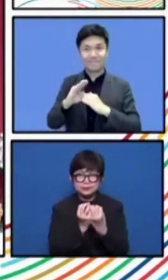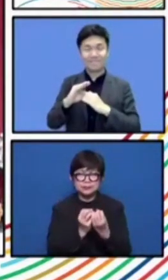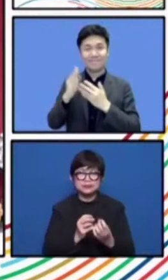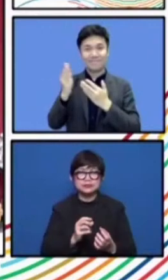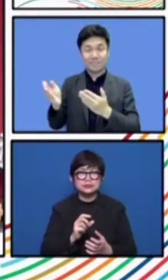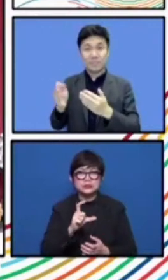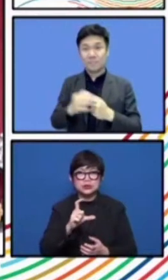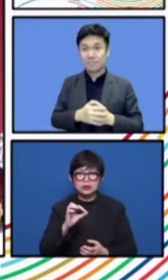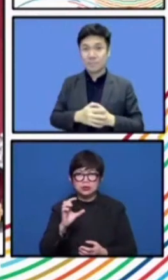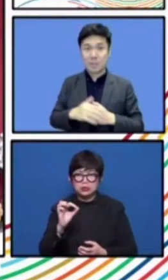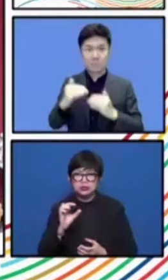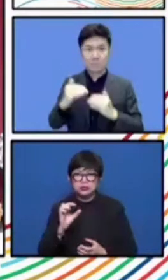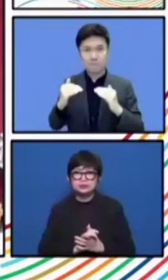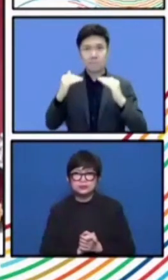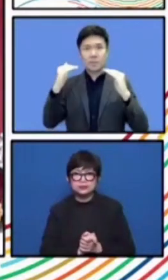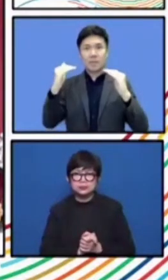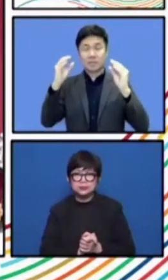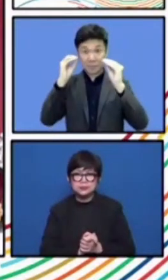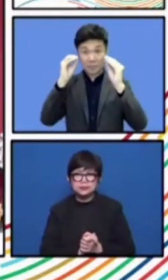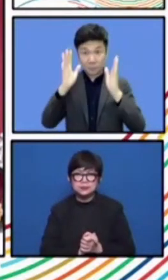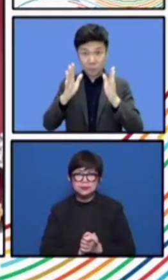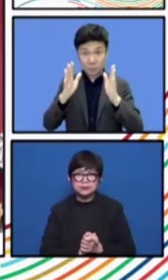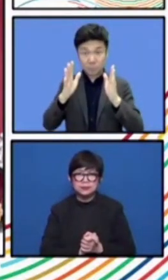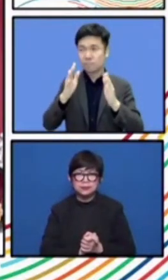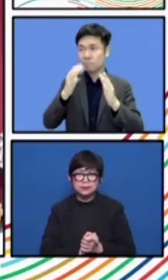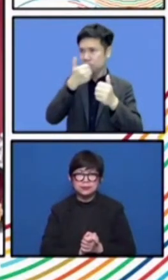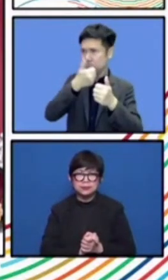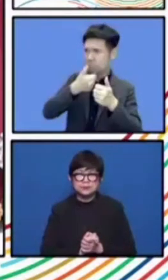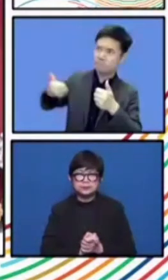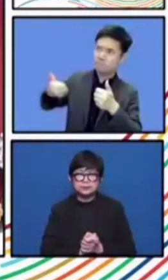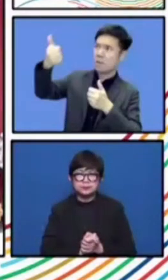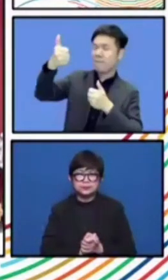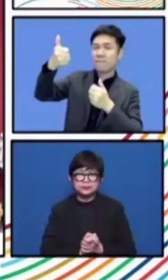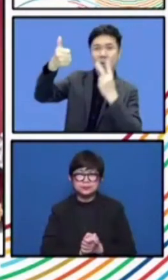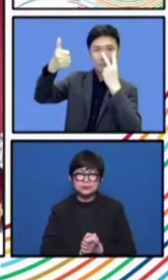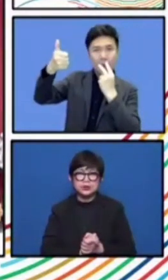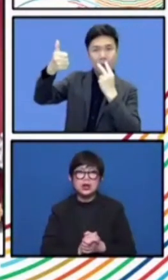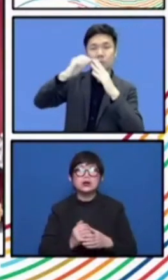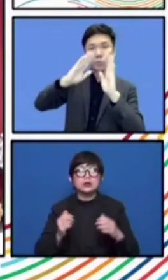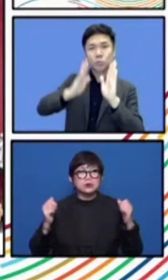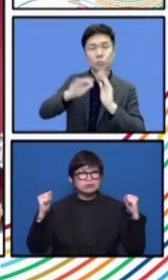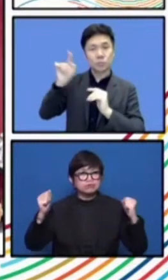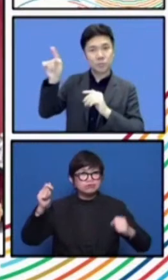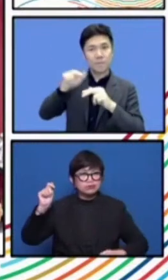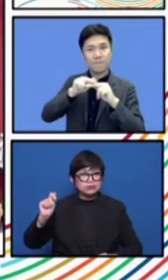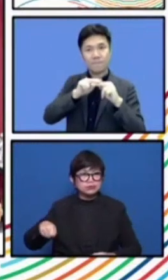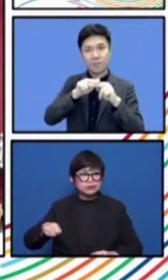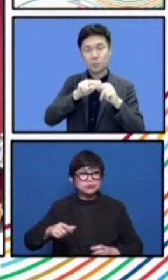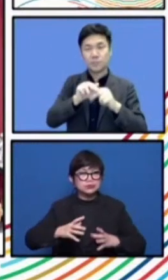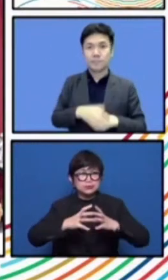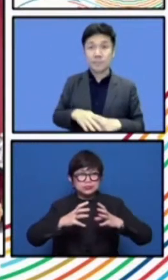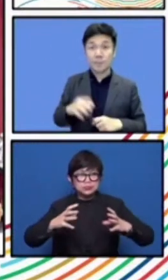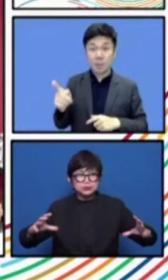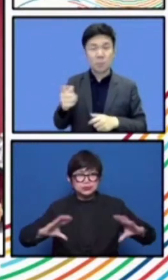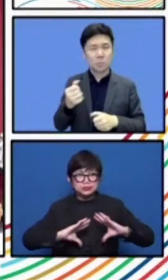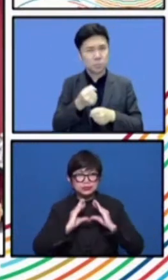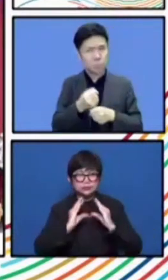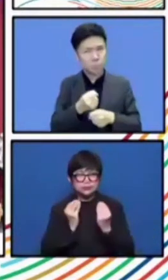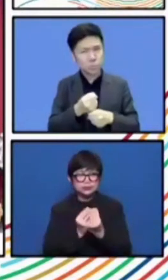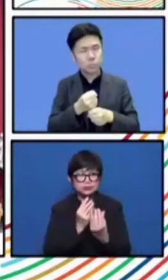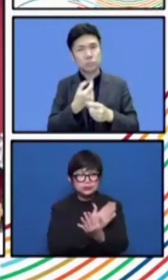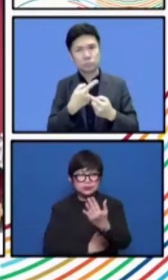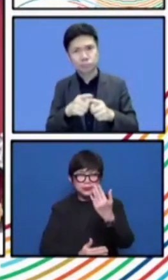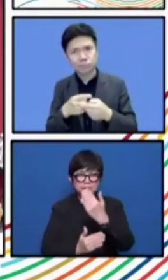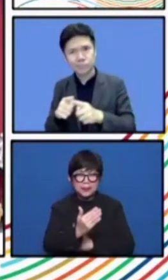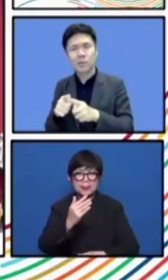the head teacher of the Fiji School for the Blind he is a keen advocate for disability inclusive development where persons with disabilities and their representative